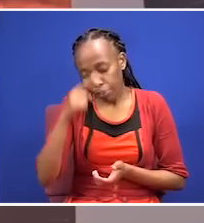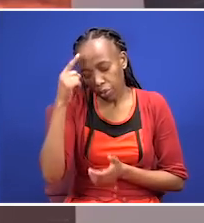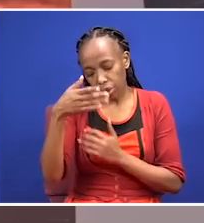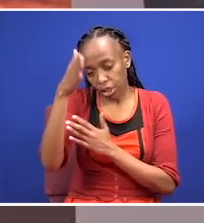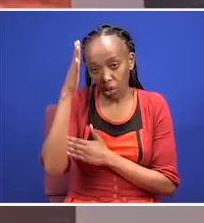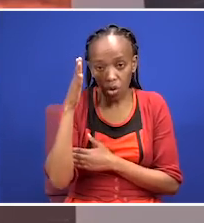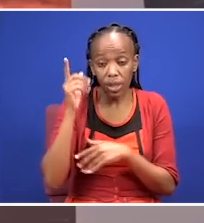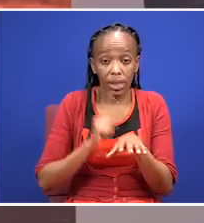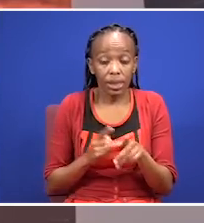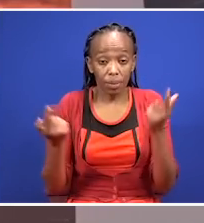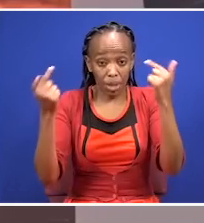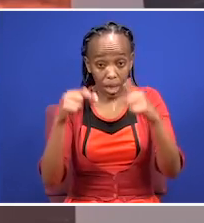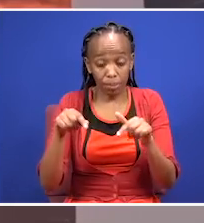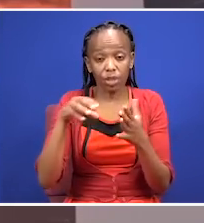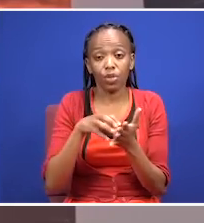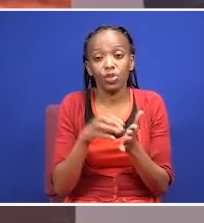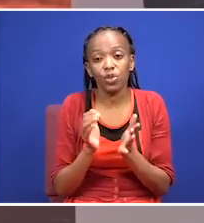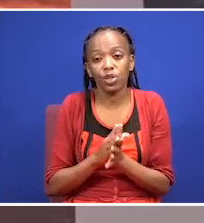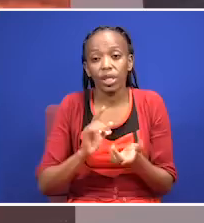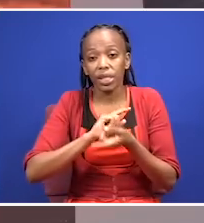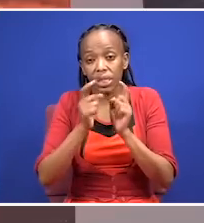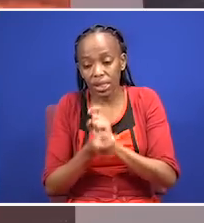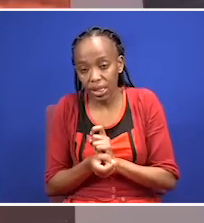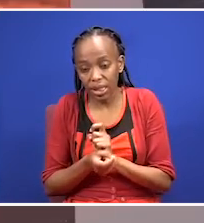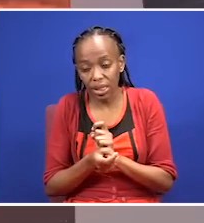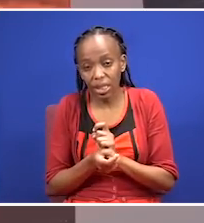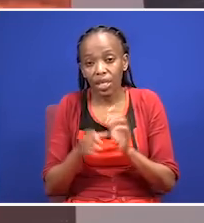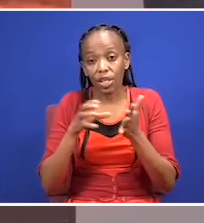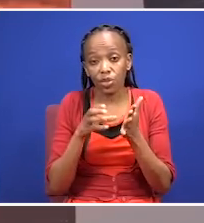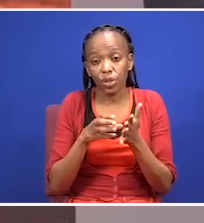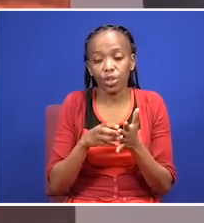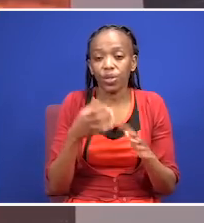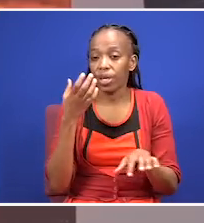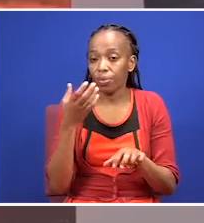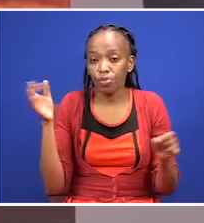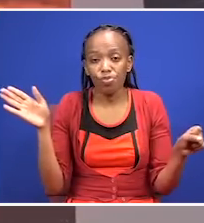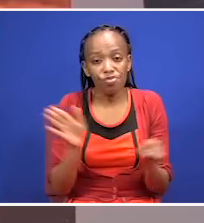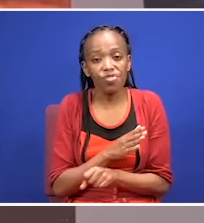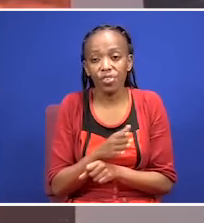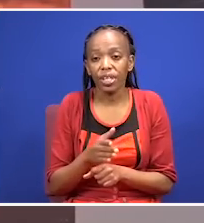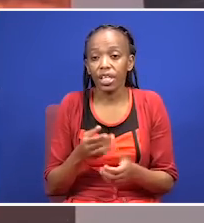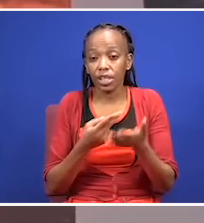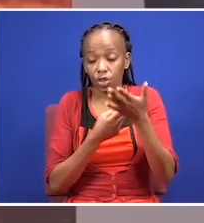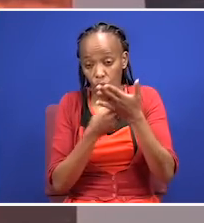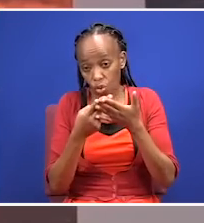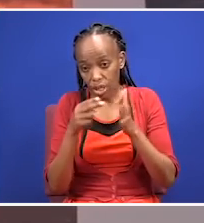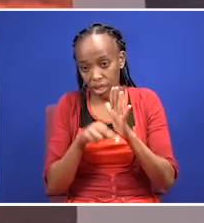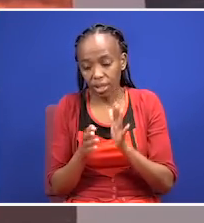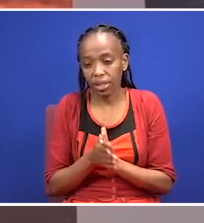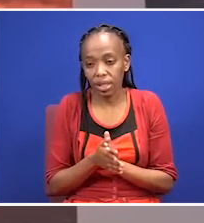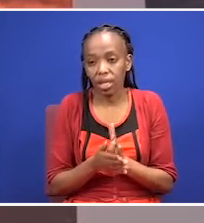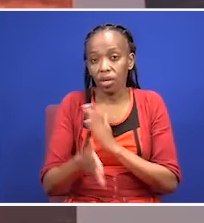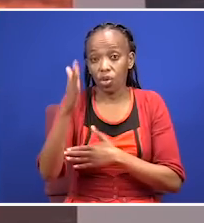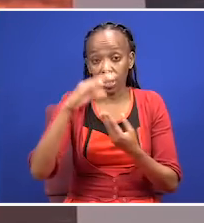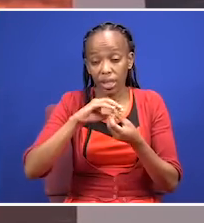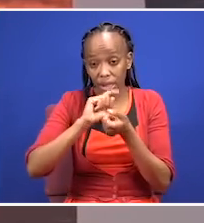god when he comes into a situation he changes that his situation so completely in his sovereignty he